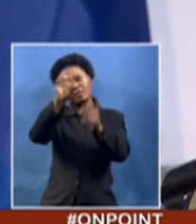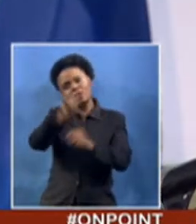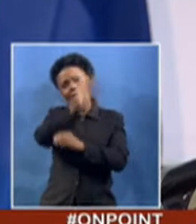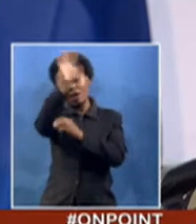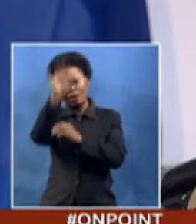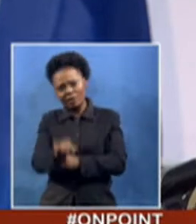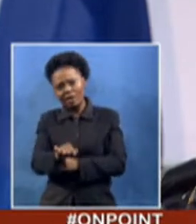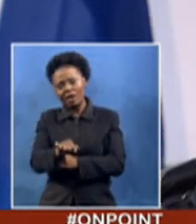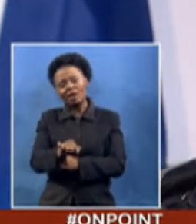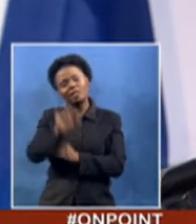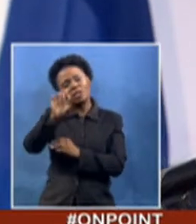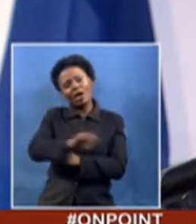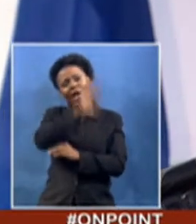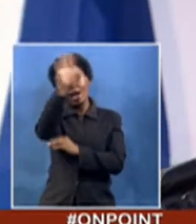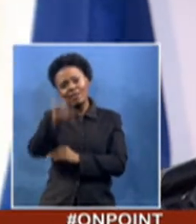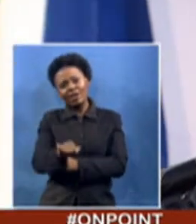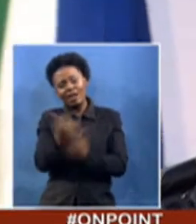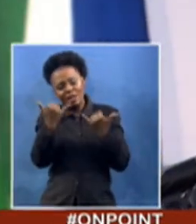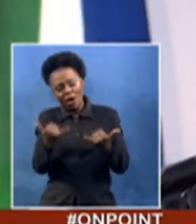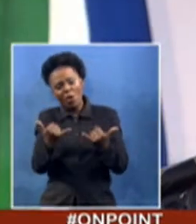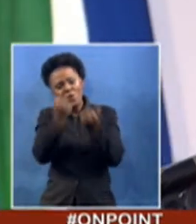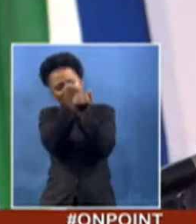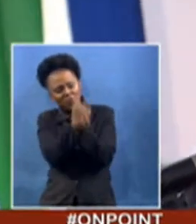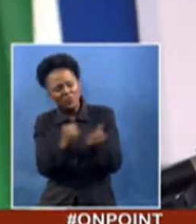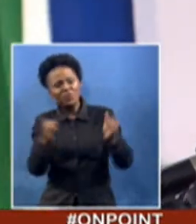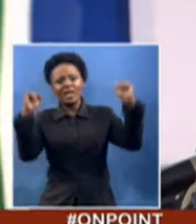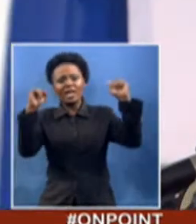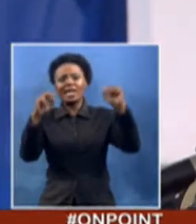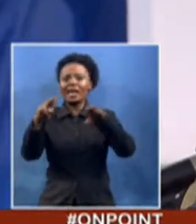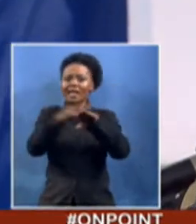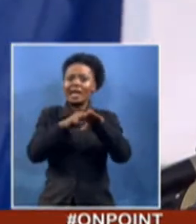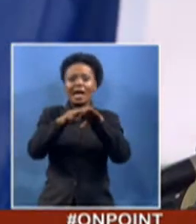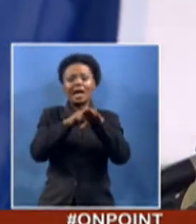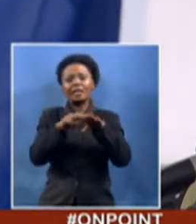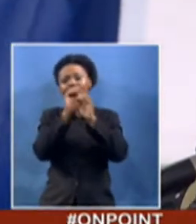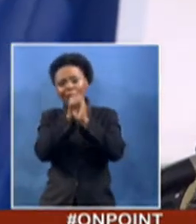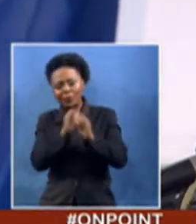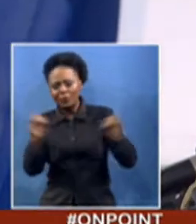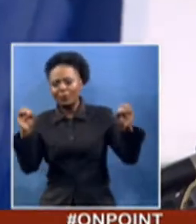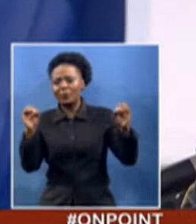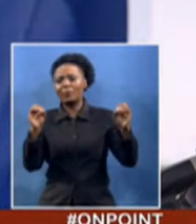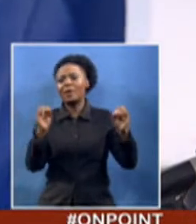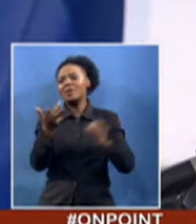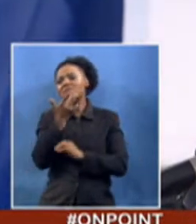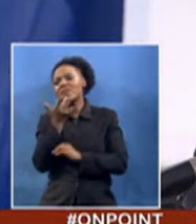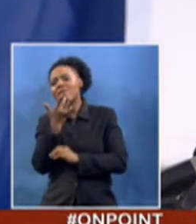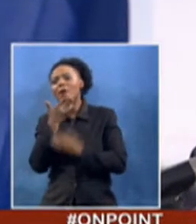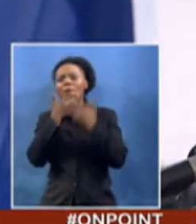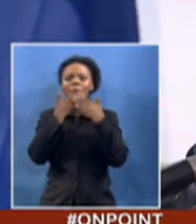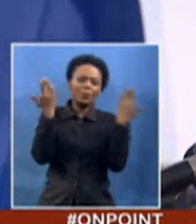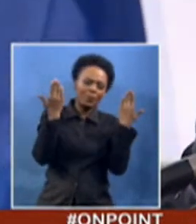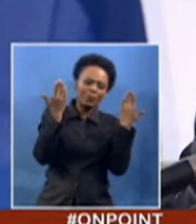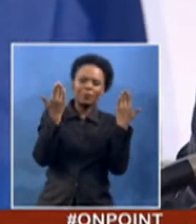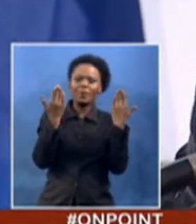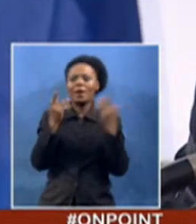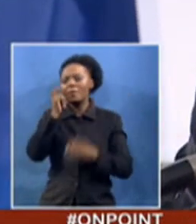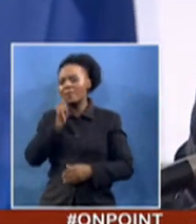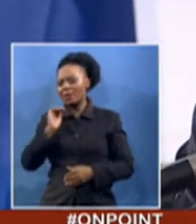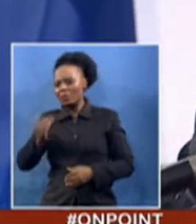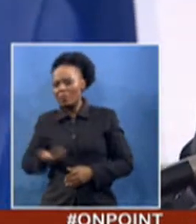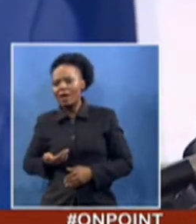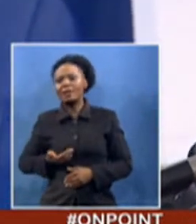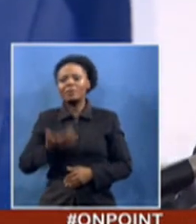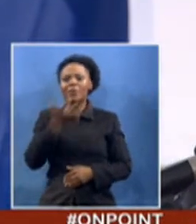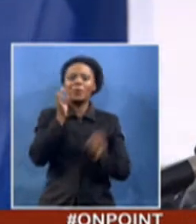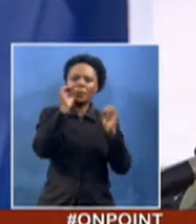that would be free, non-racial, non-sexist, and prosperous for all. Let